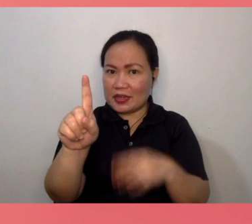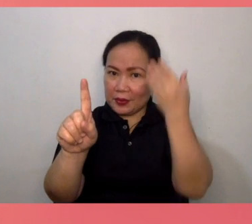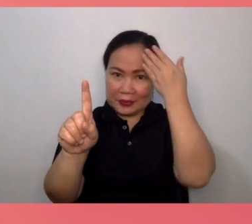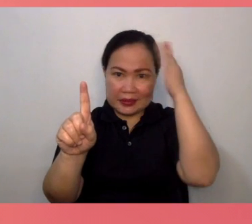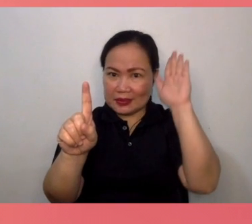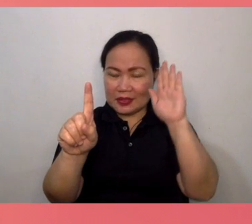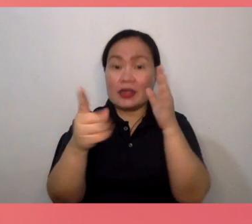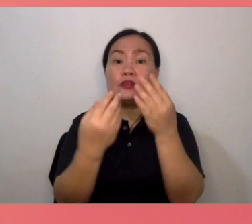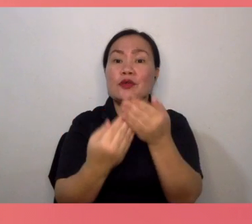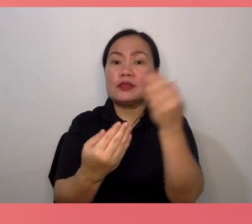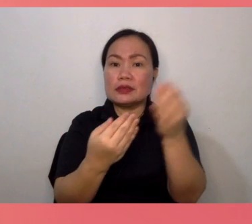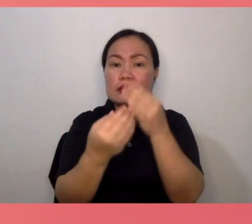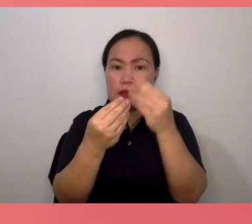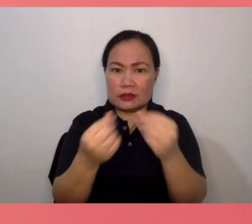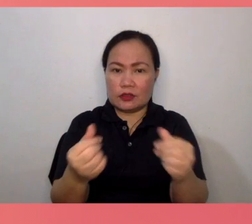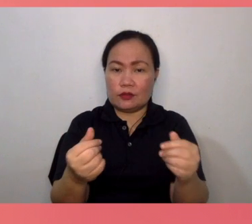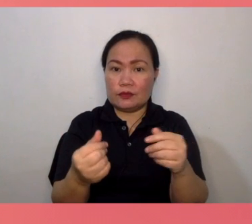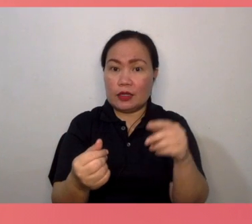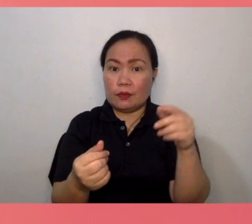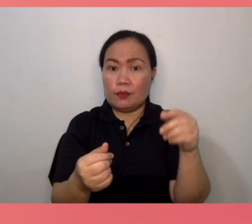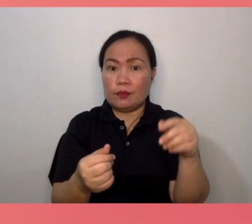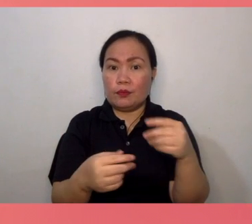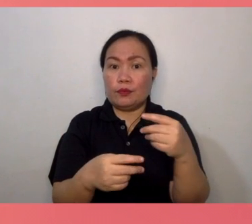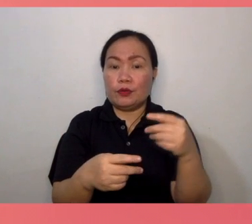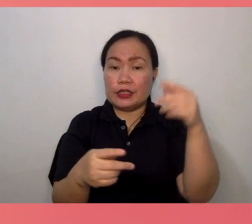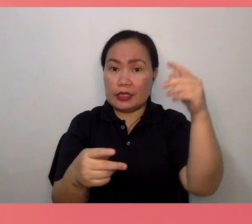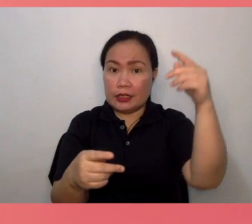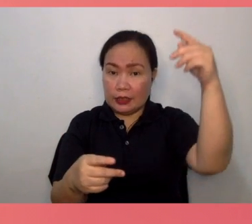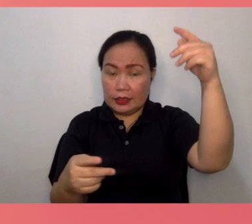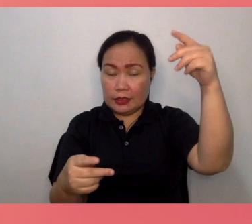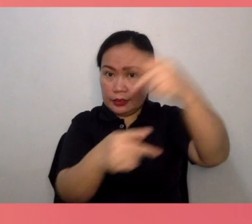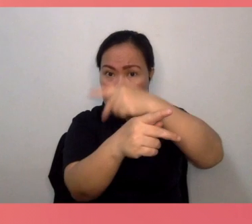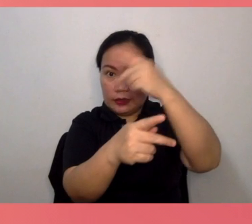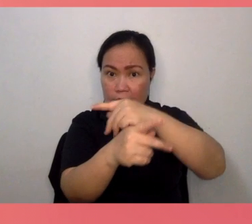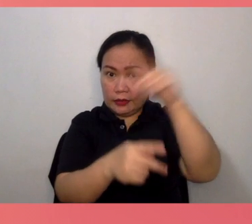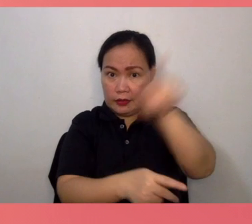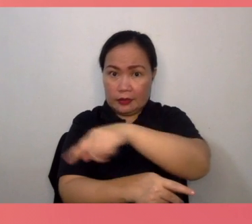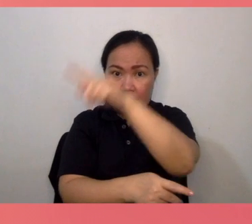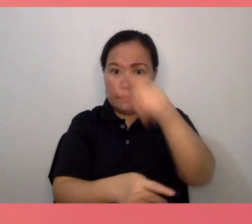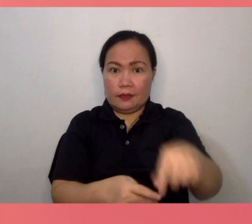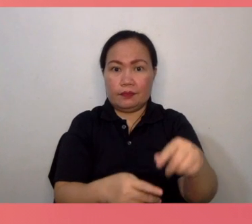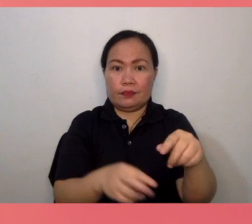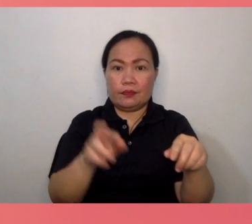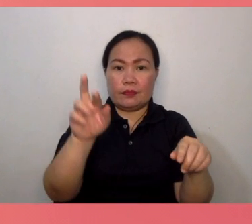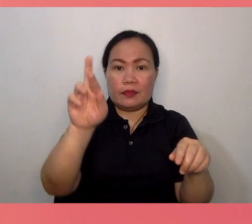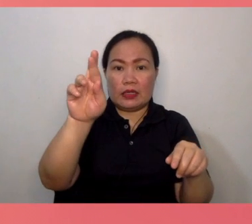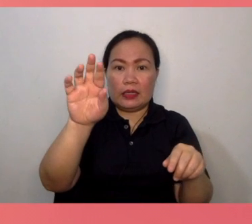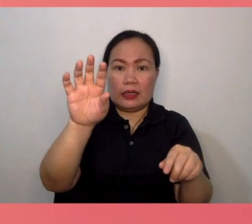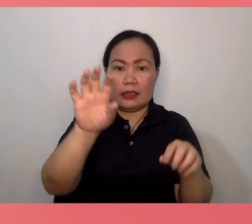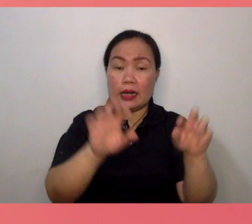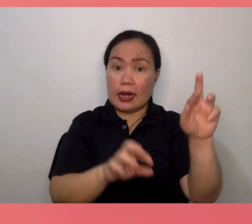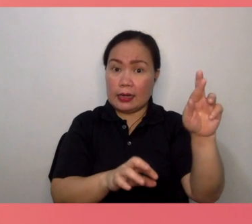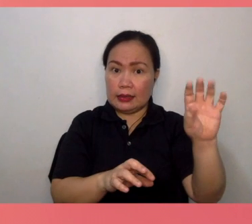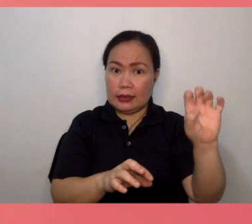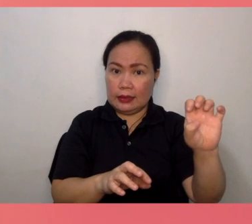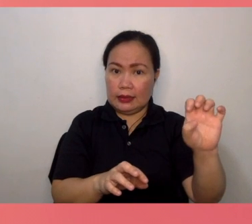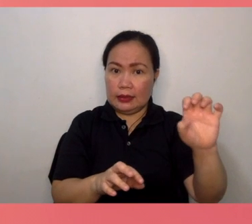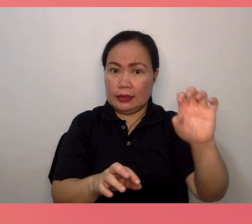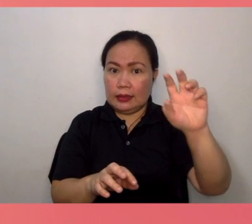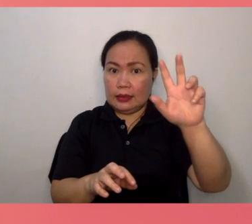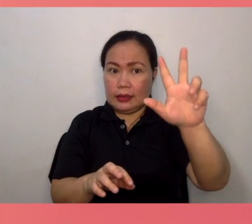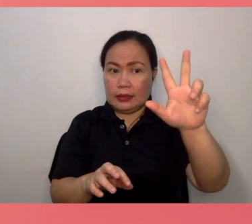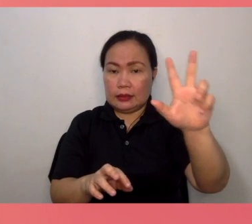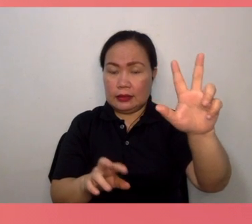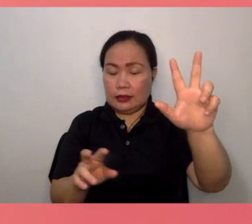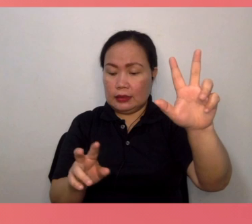RE. Okay? So, you can make use of the shortcut. So, RE, and then yung cross multiply, 3 times